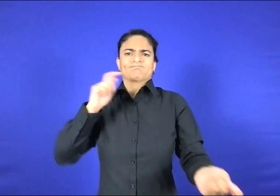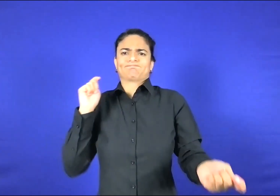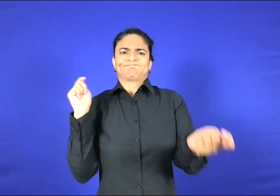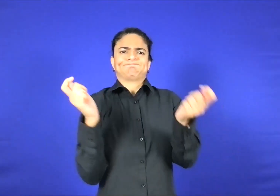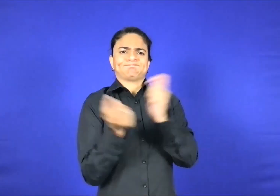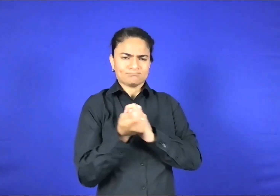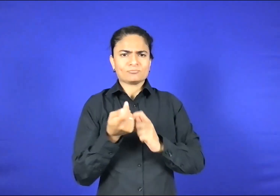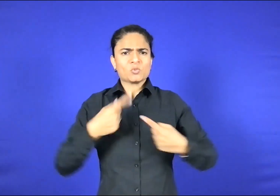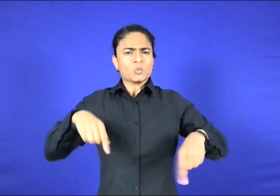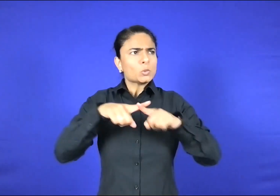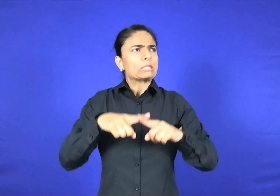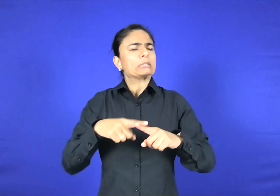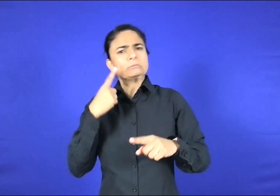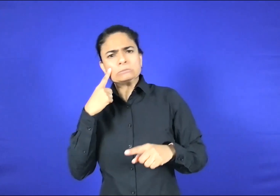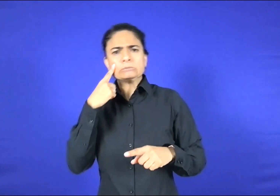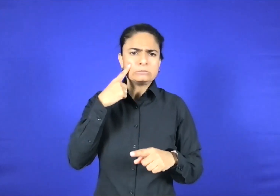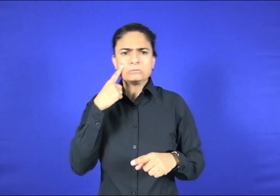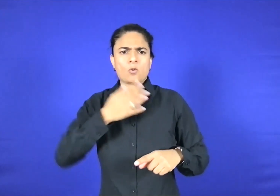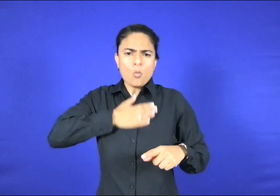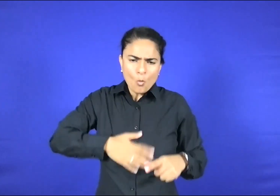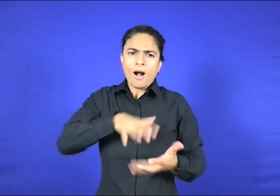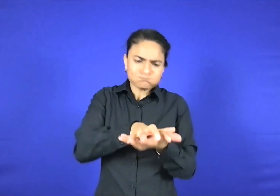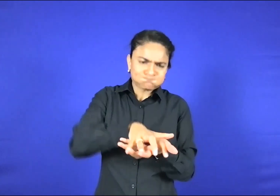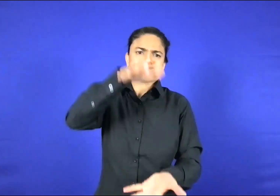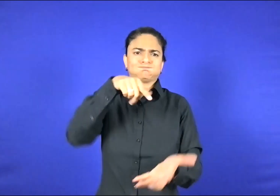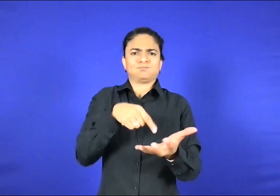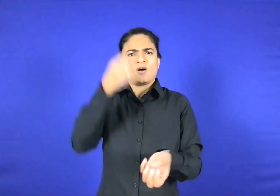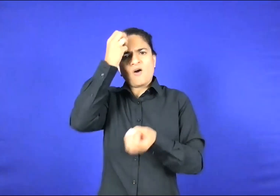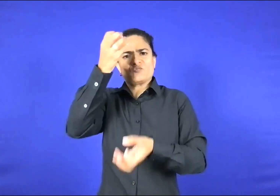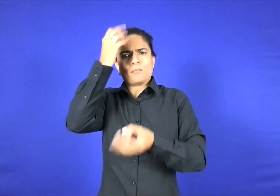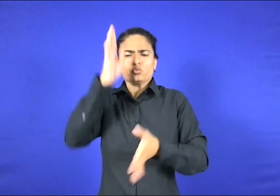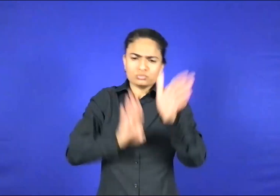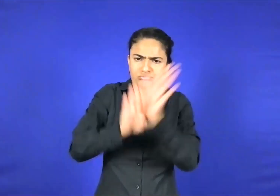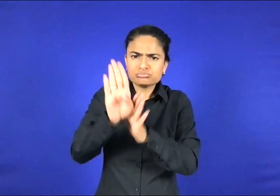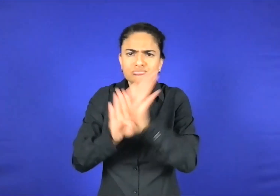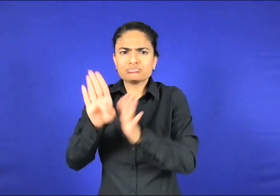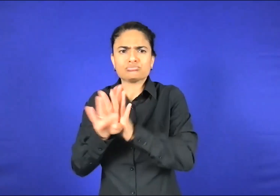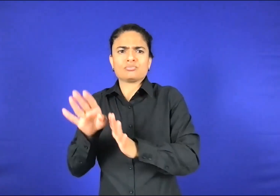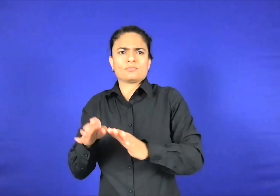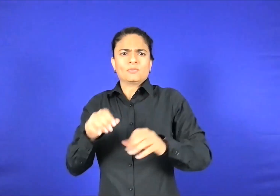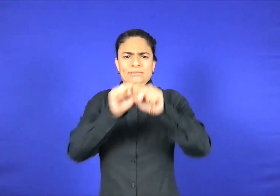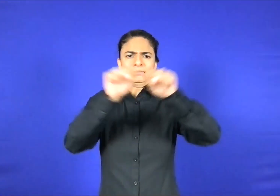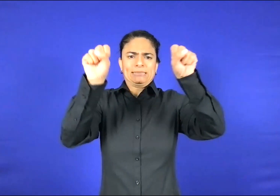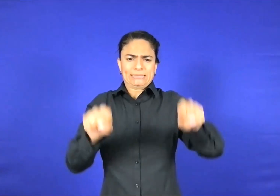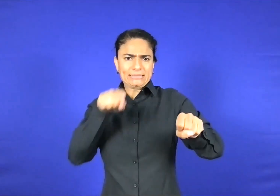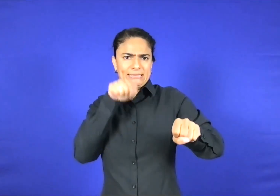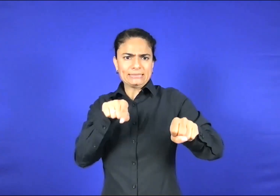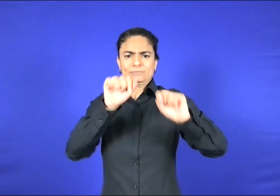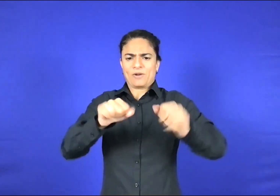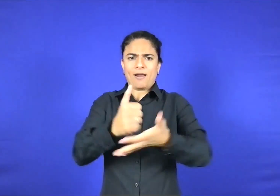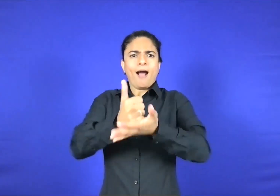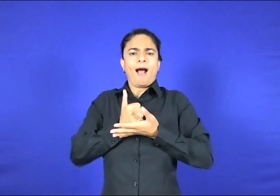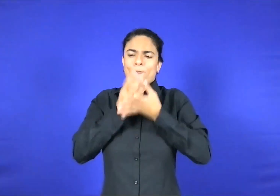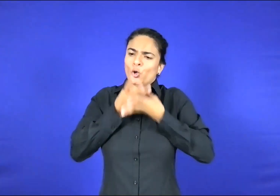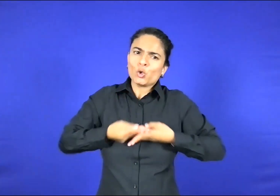perhaps the solutions can still be further evolved. And the joint paper we are working on, as Alex have